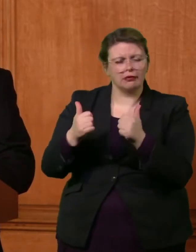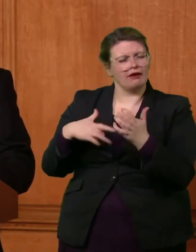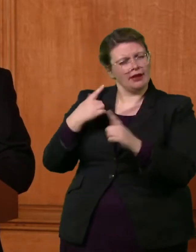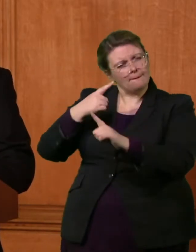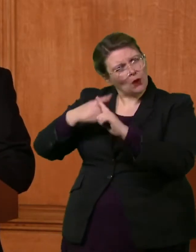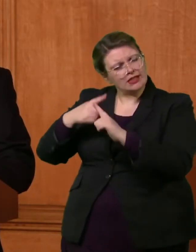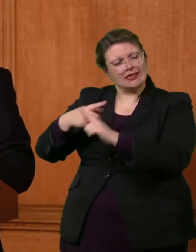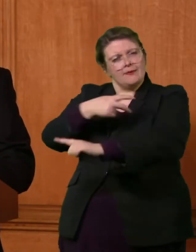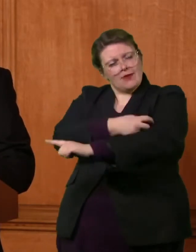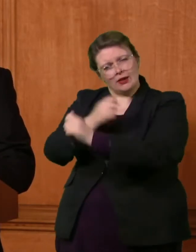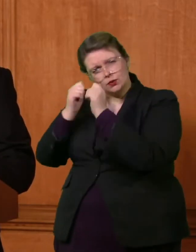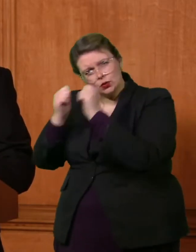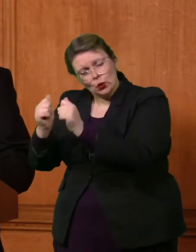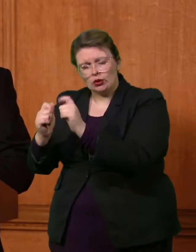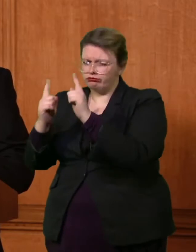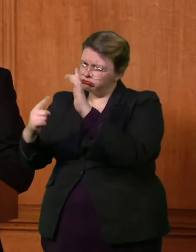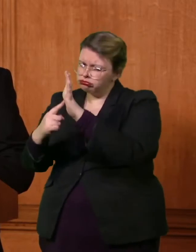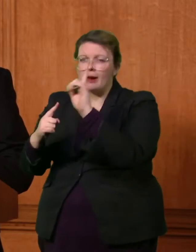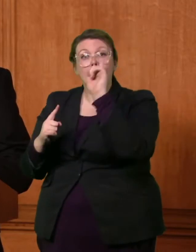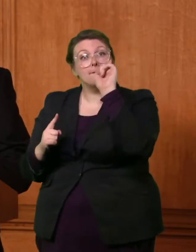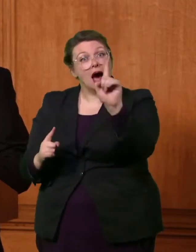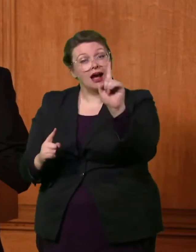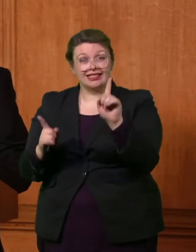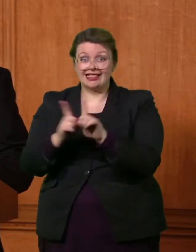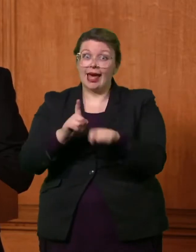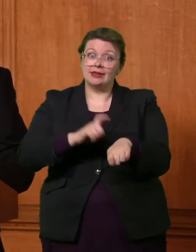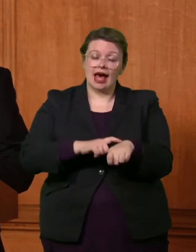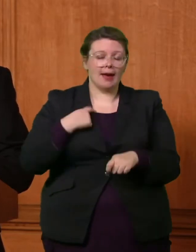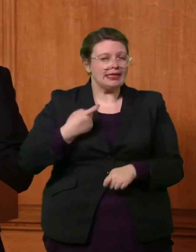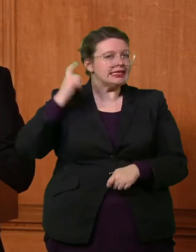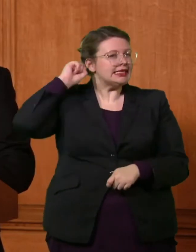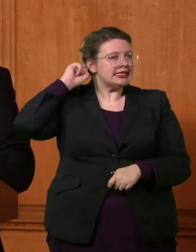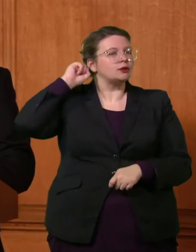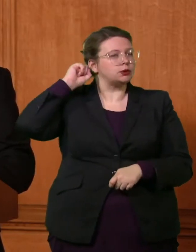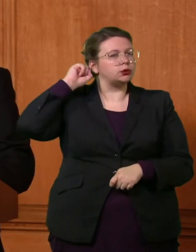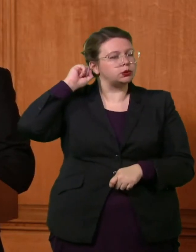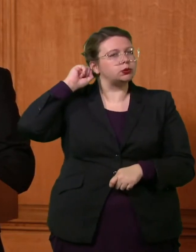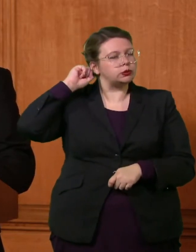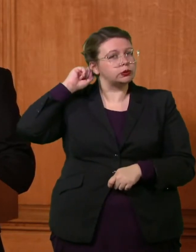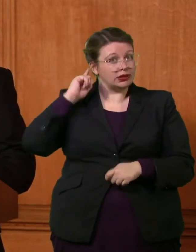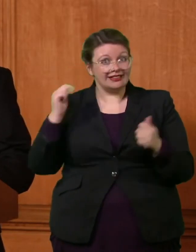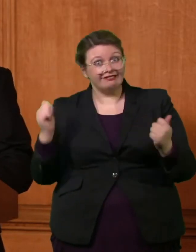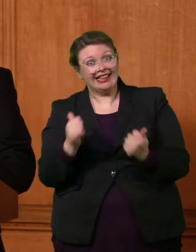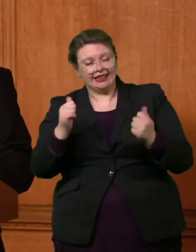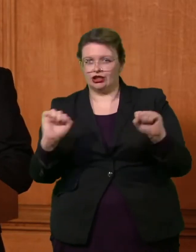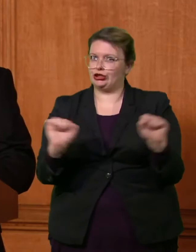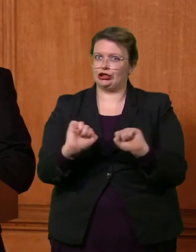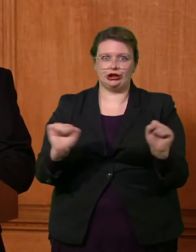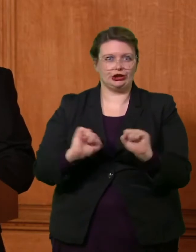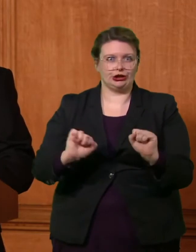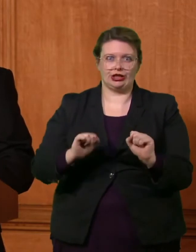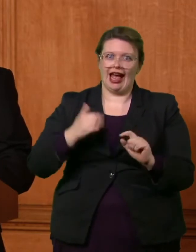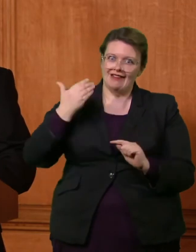and the summer, there is a long way to go. And my inbox in the last